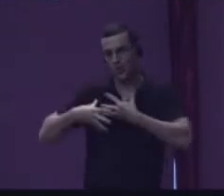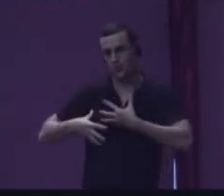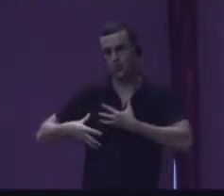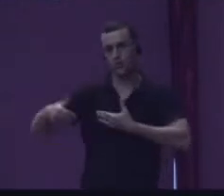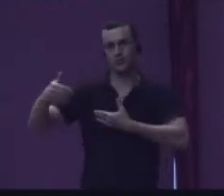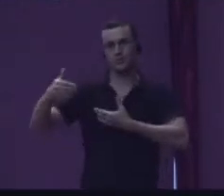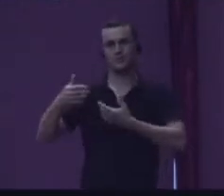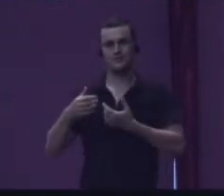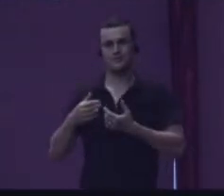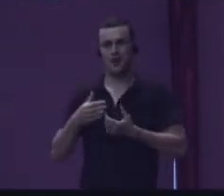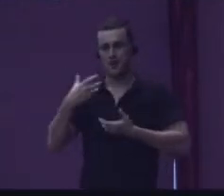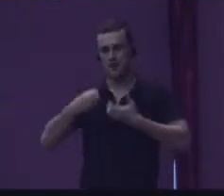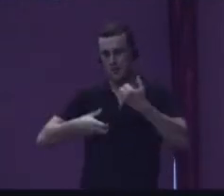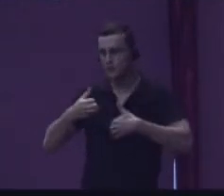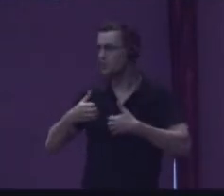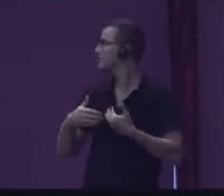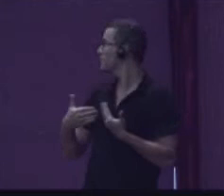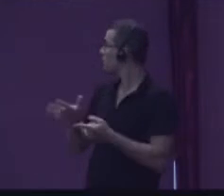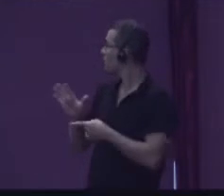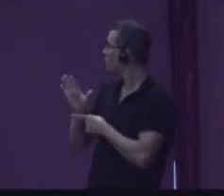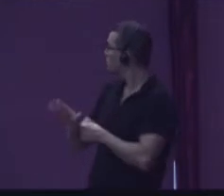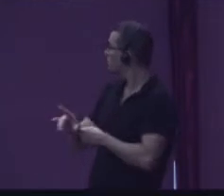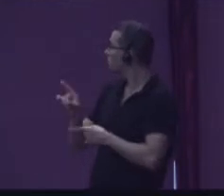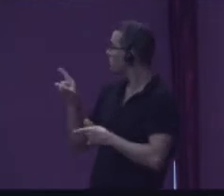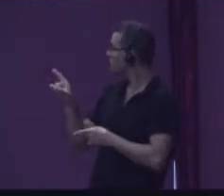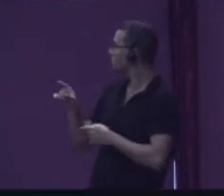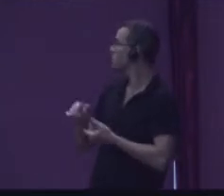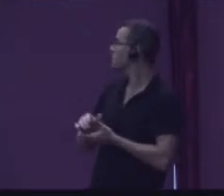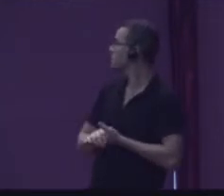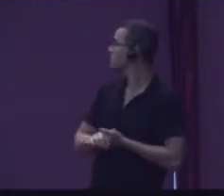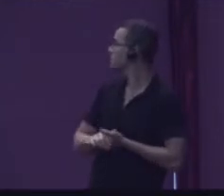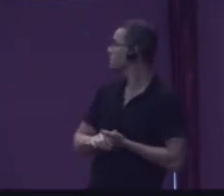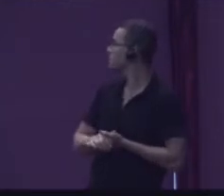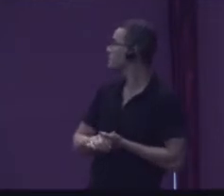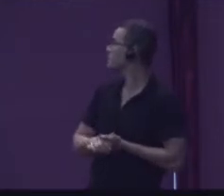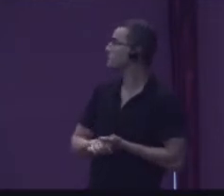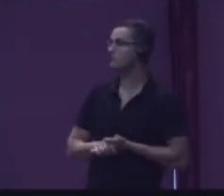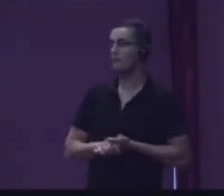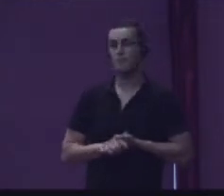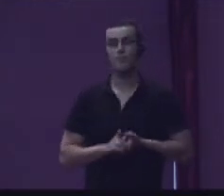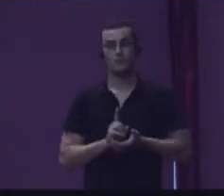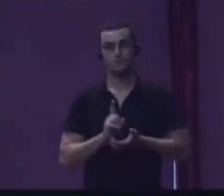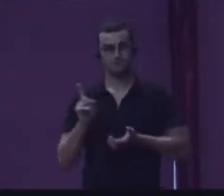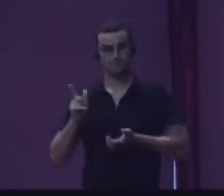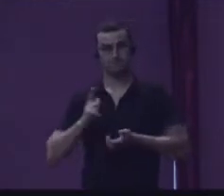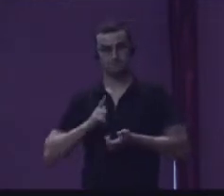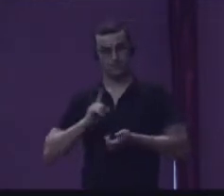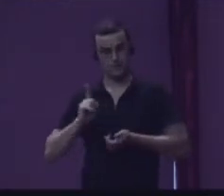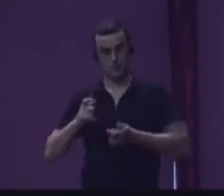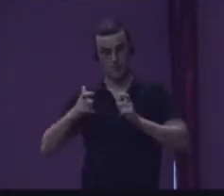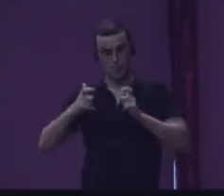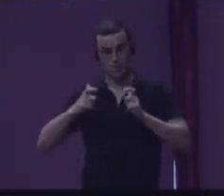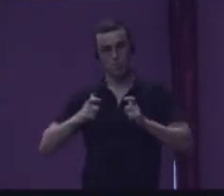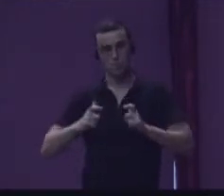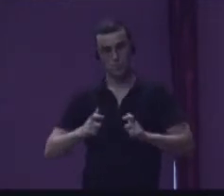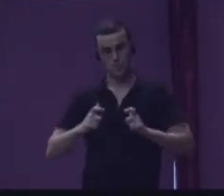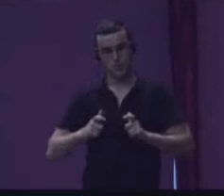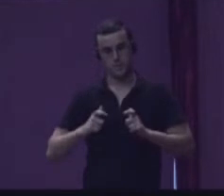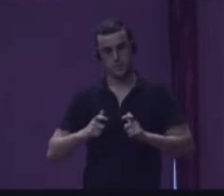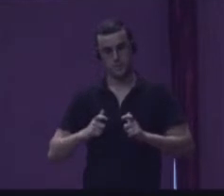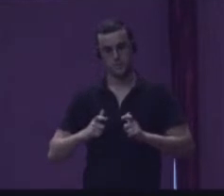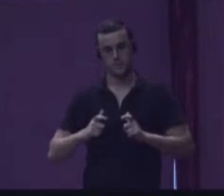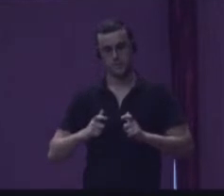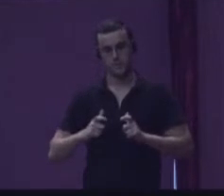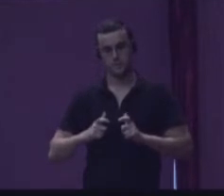the slip. And in each of these cases, you saw the woman is wearing the slip because that's where the modesty value